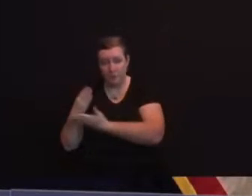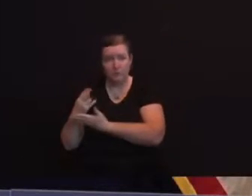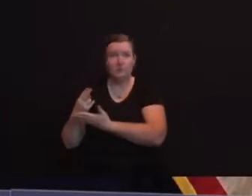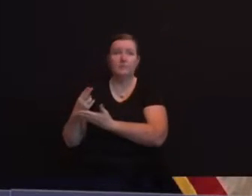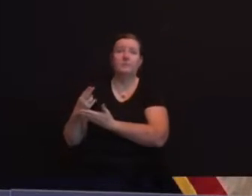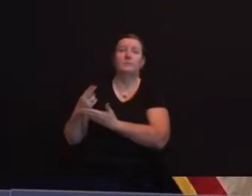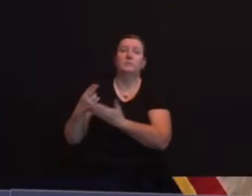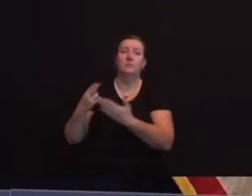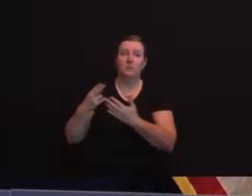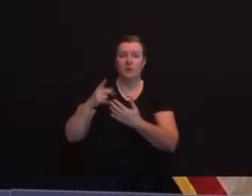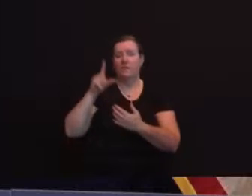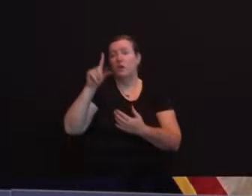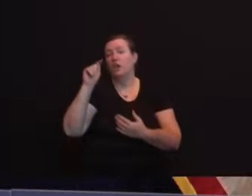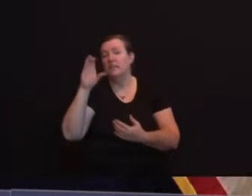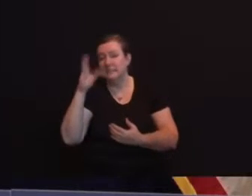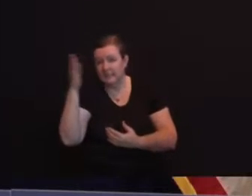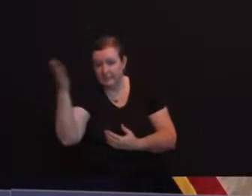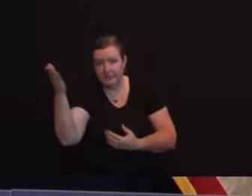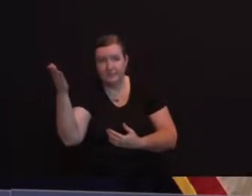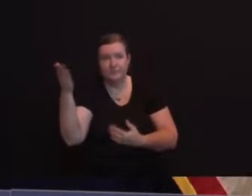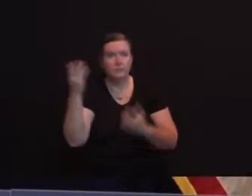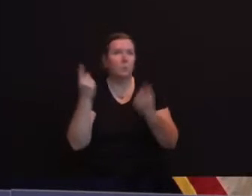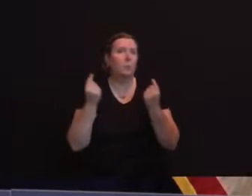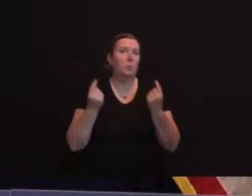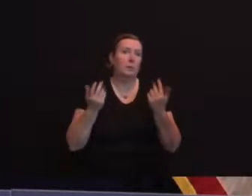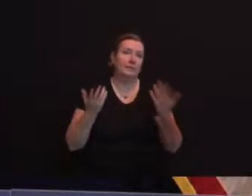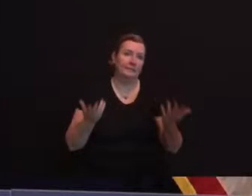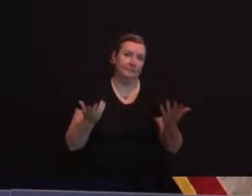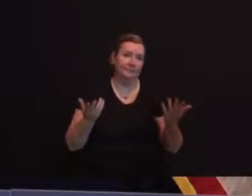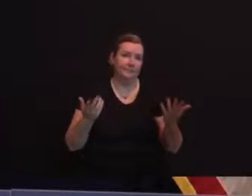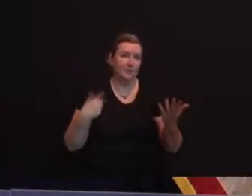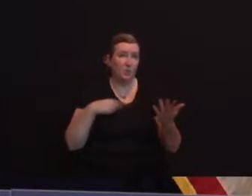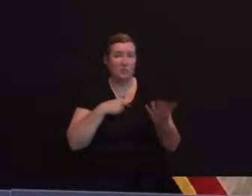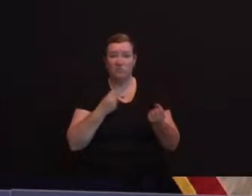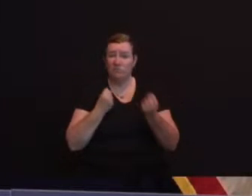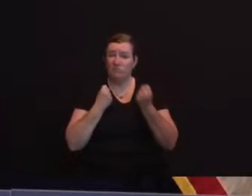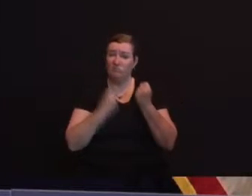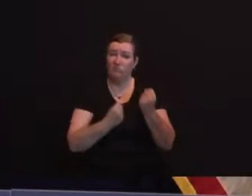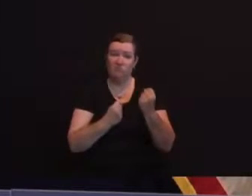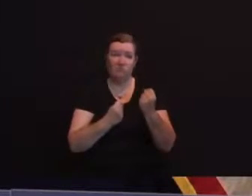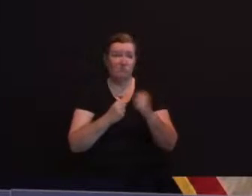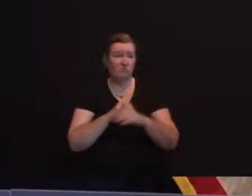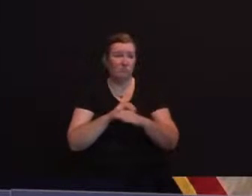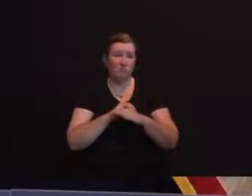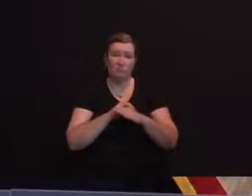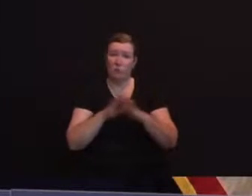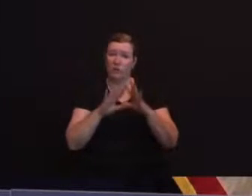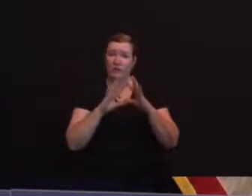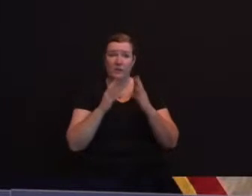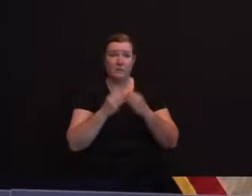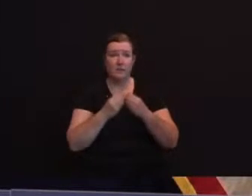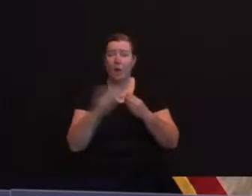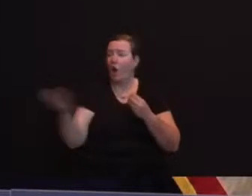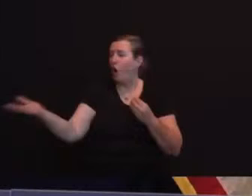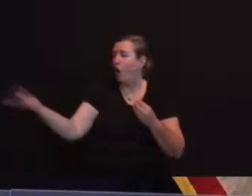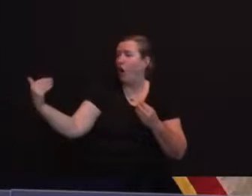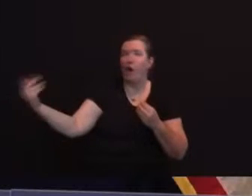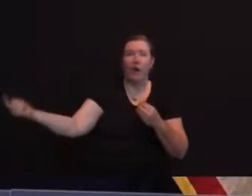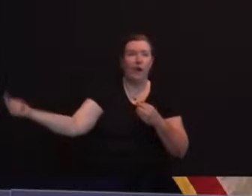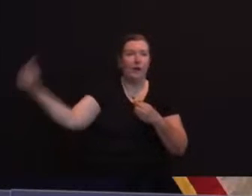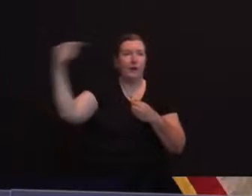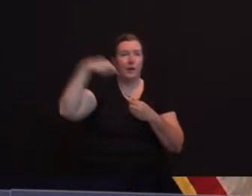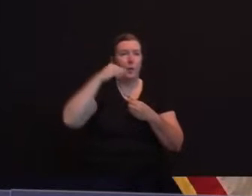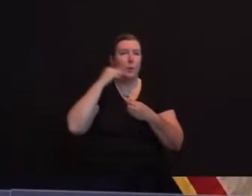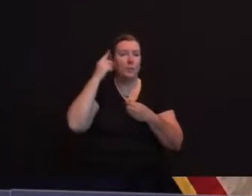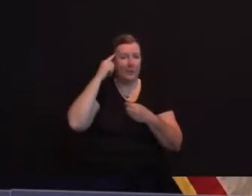vulnerable population, the department strongly recommends against families taking residents out of the